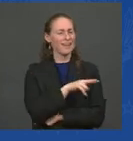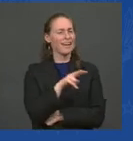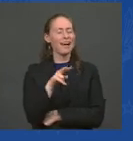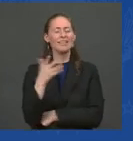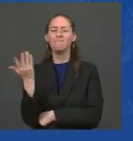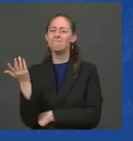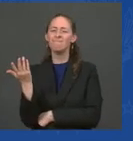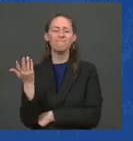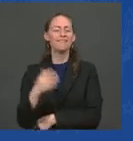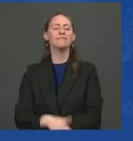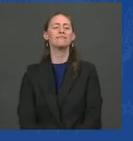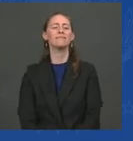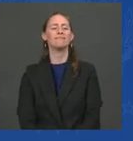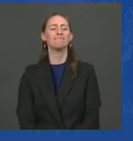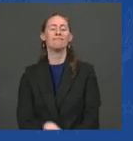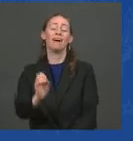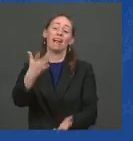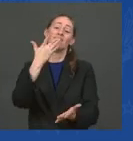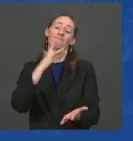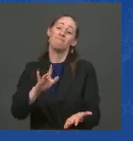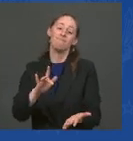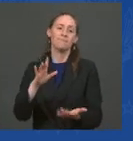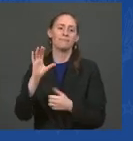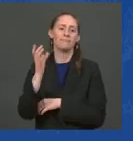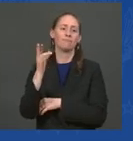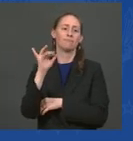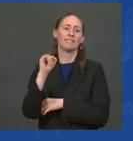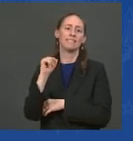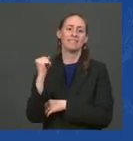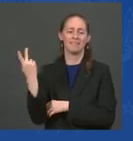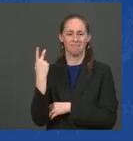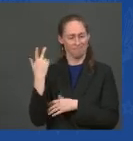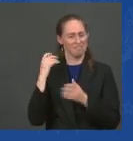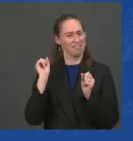Luckily, Chris, I got to travel in a much nicer plane these days.